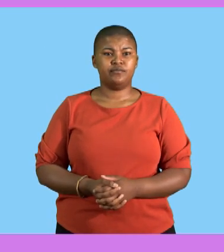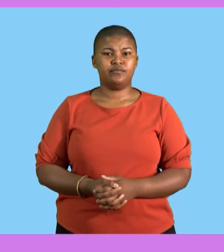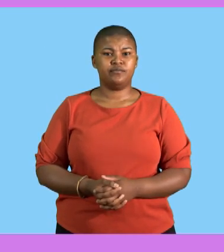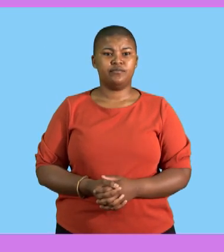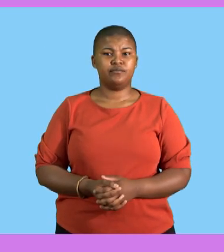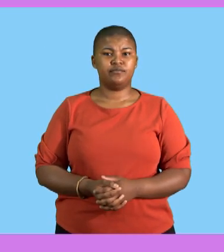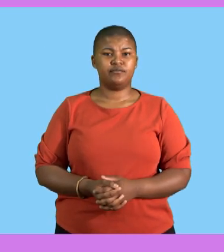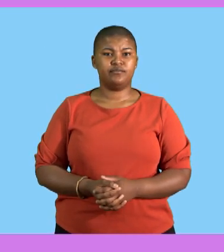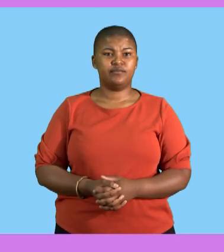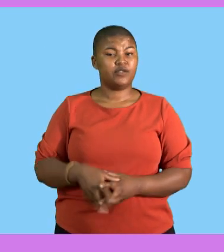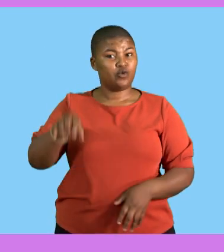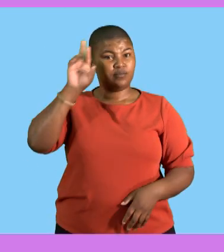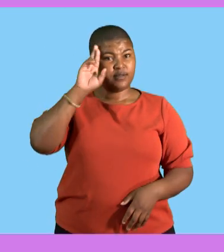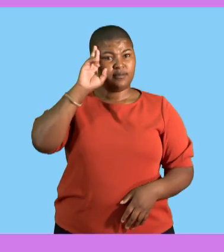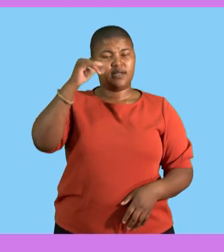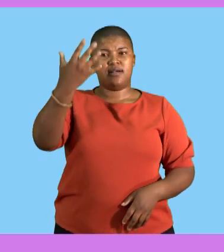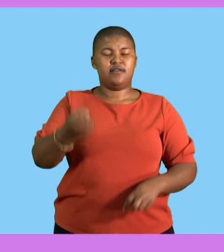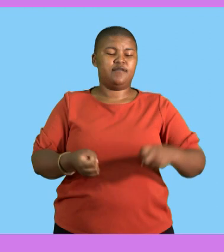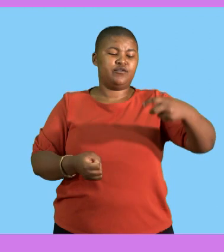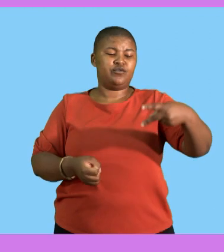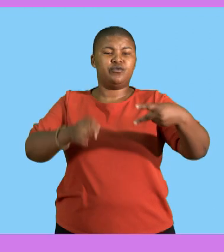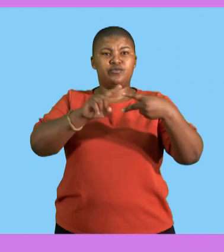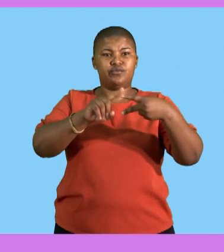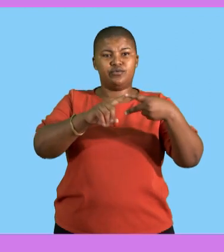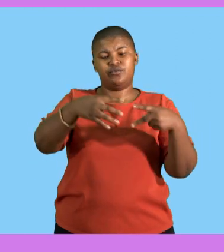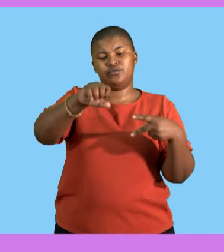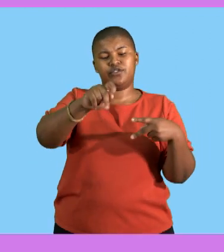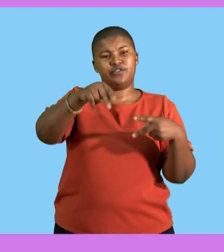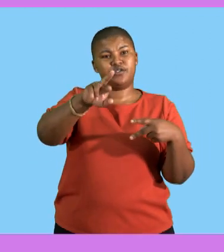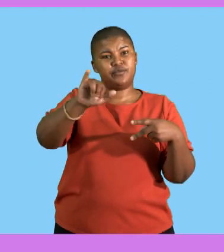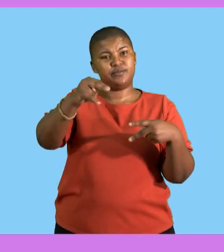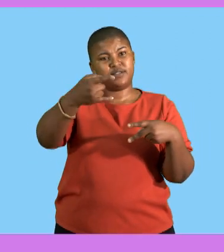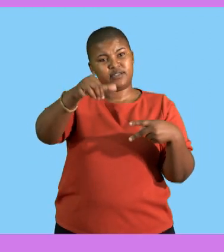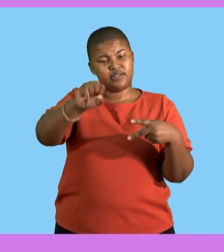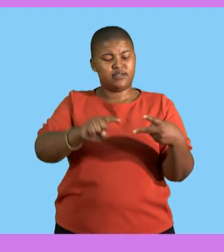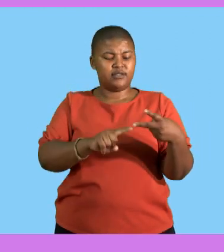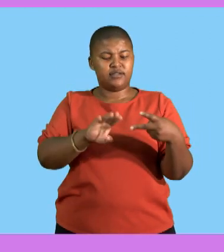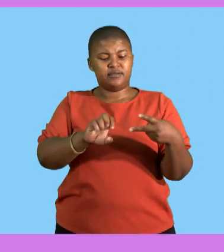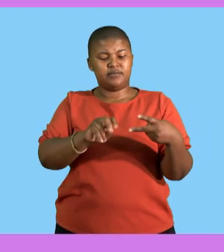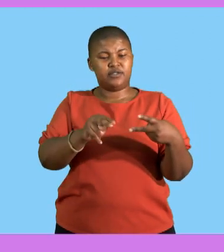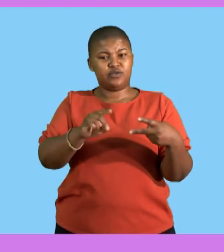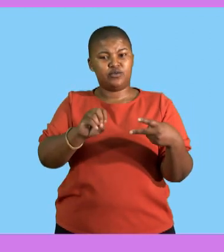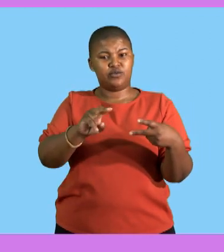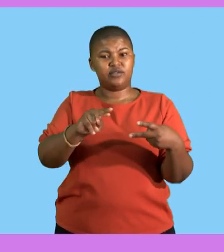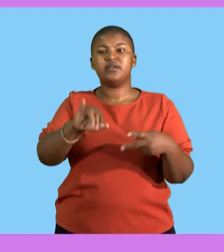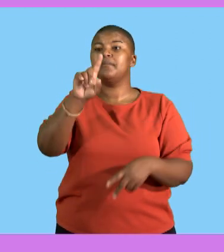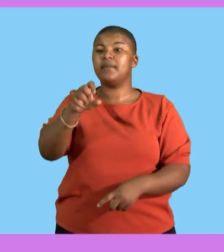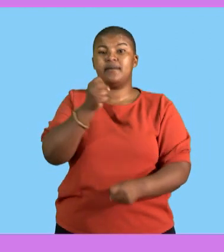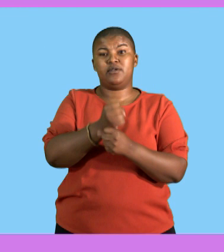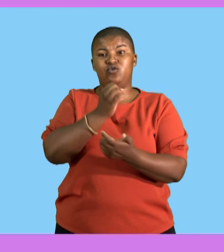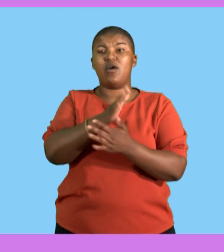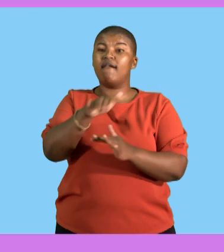we are given 2 sets, Benoni and Springs. So you must make sure that you go to the correct station by following